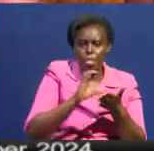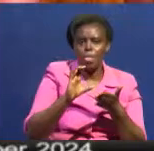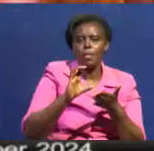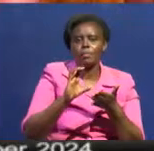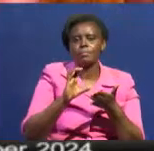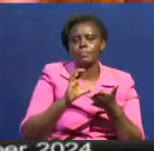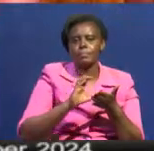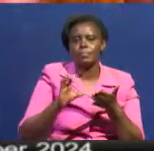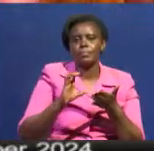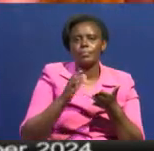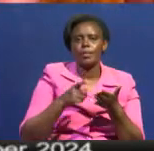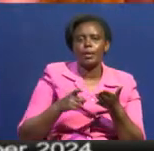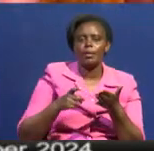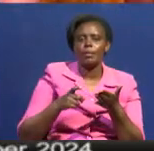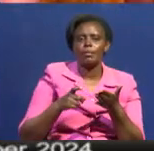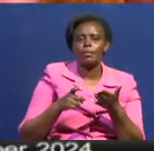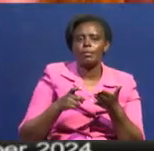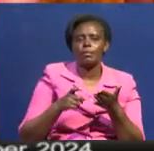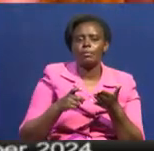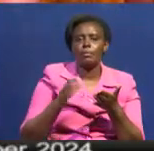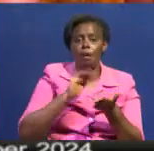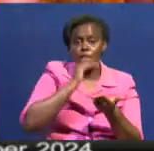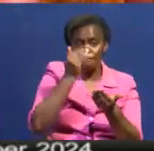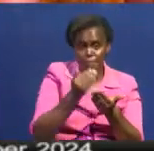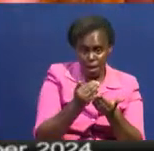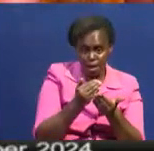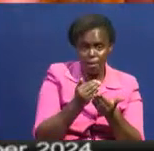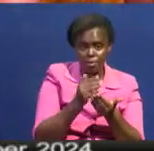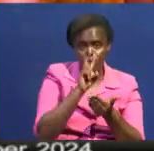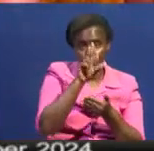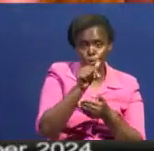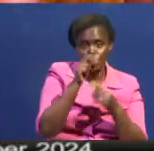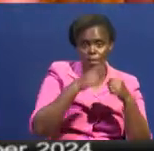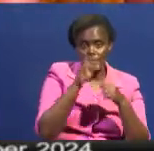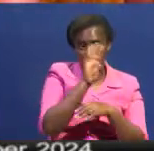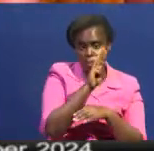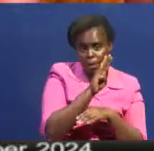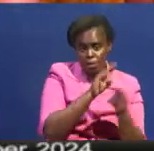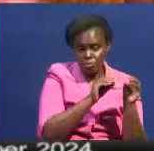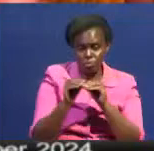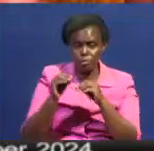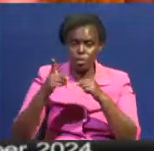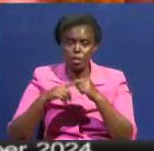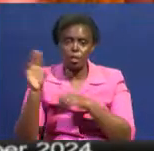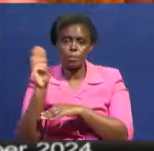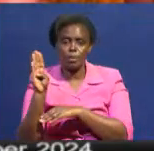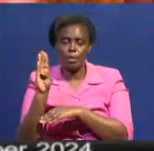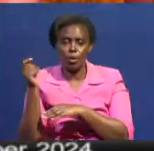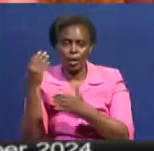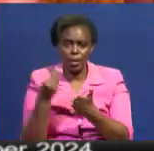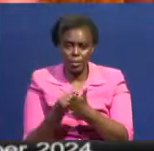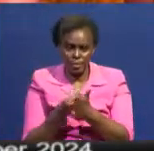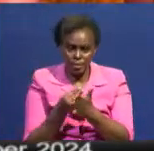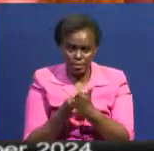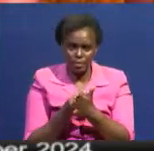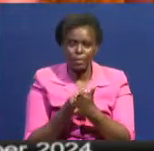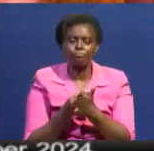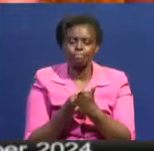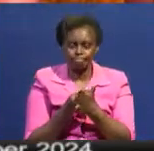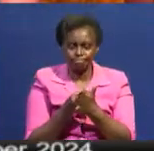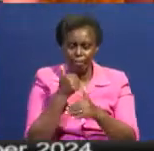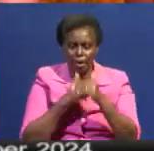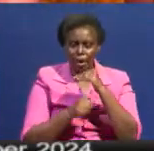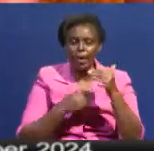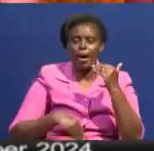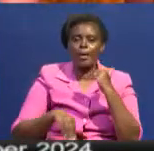Cherry Advance Fund from 2.7 billion to 6 billion Kenyan shillings, complemented by